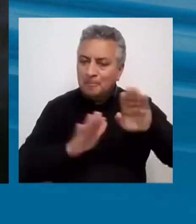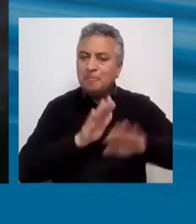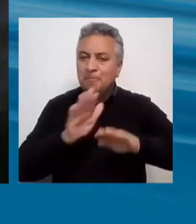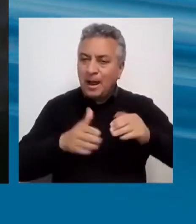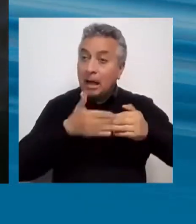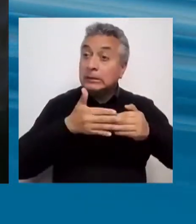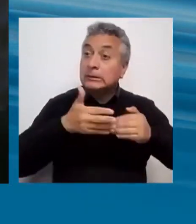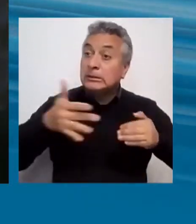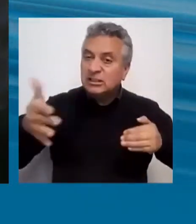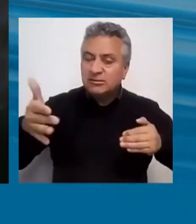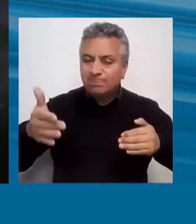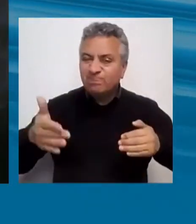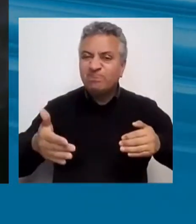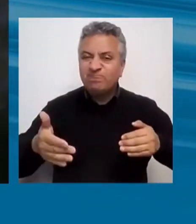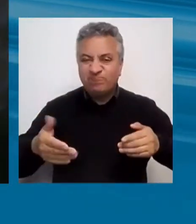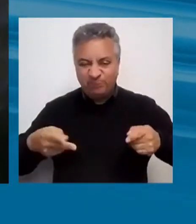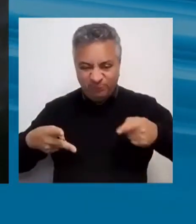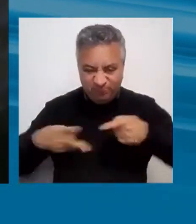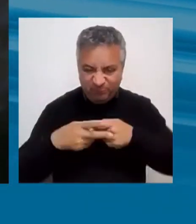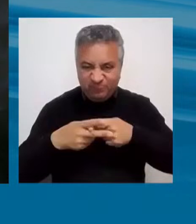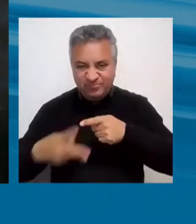long-term policies.